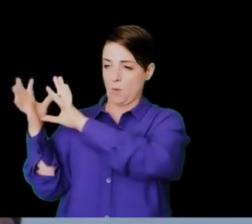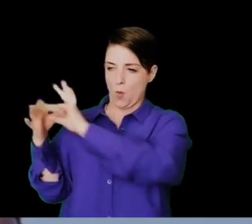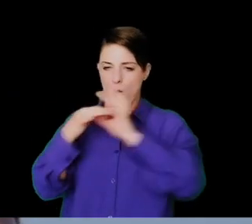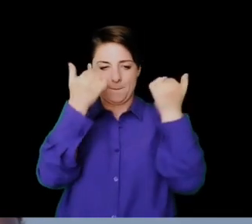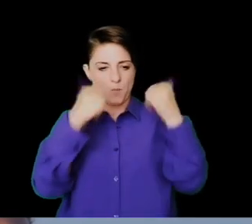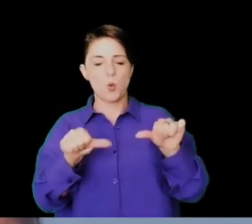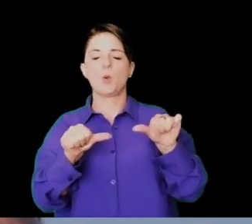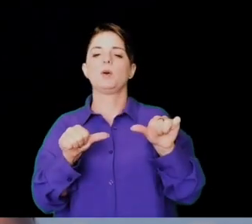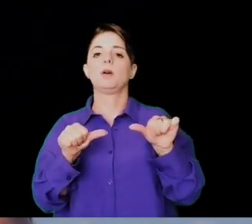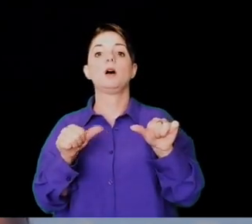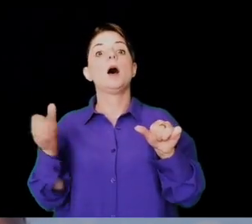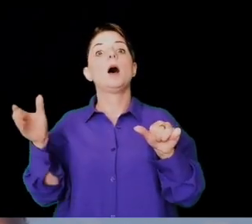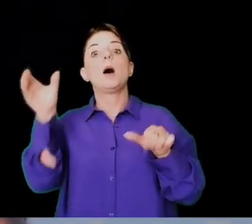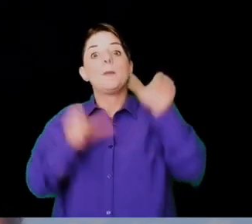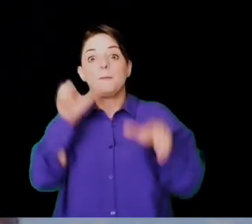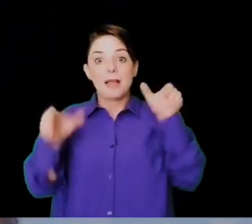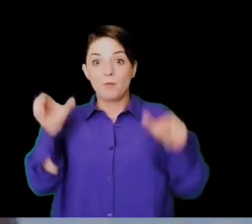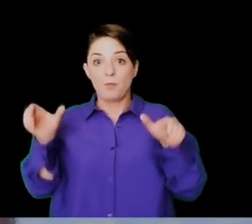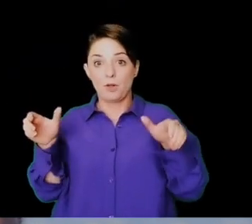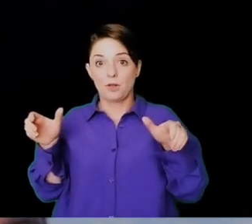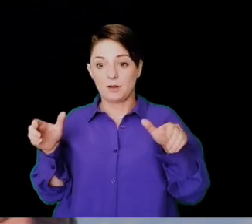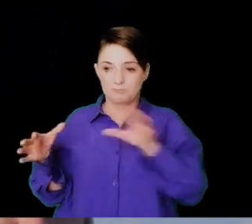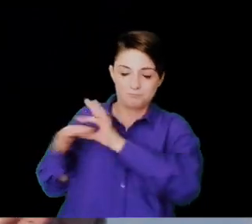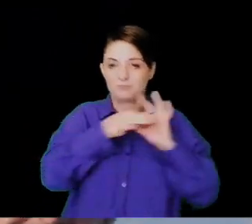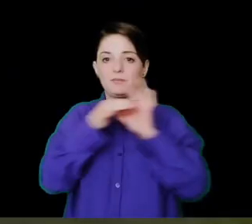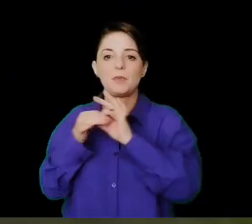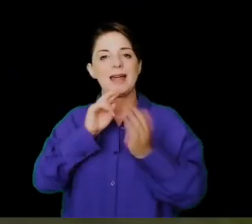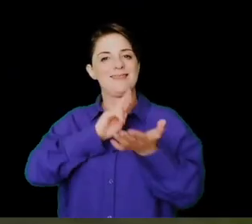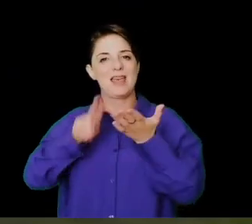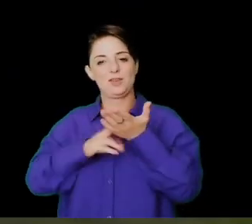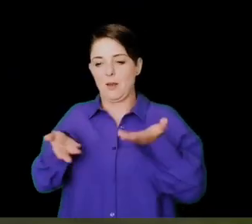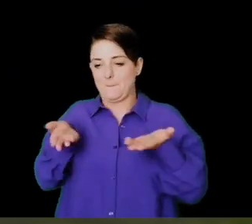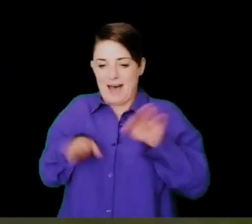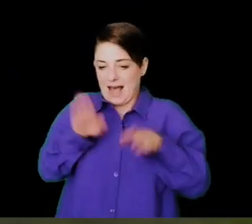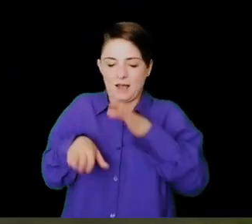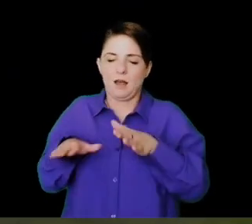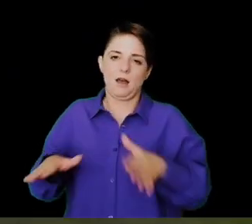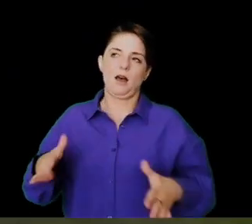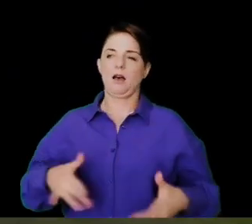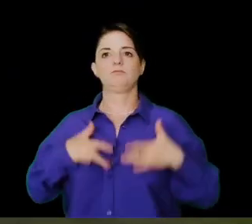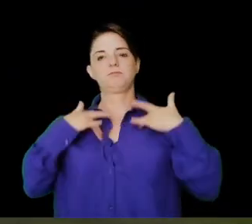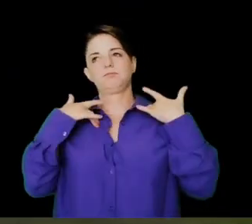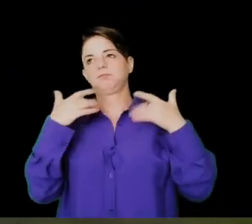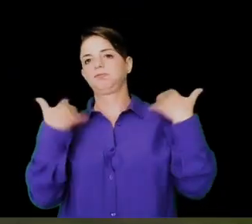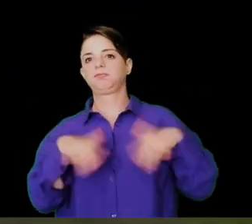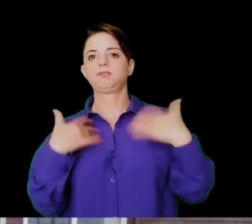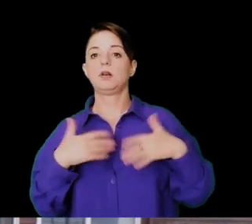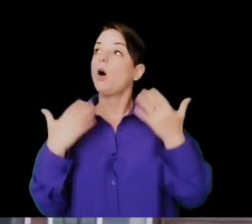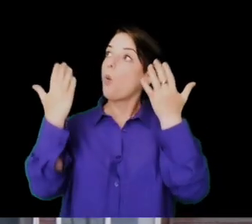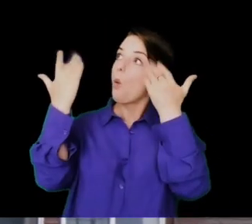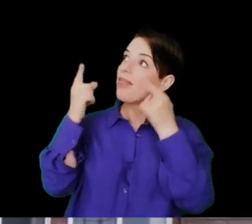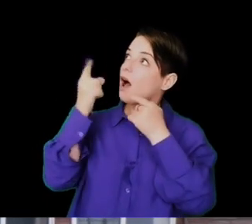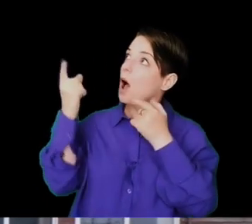their bit to make it all happen. It's been a case of bringing people together to put nature back together. It's such a great feeling.